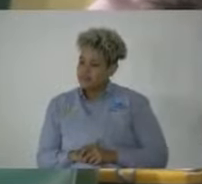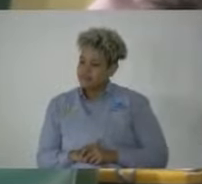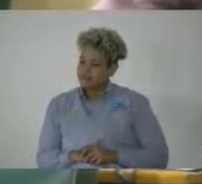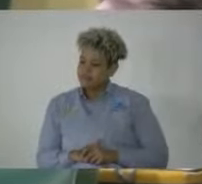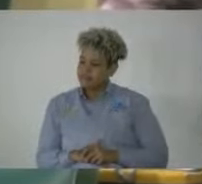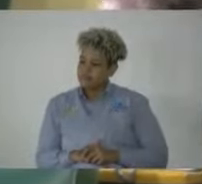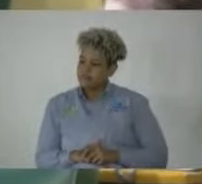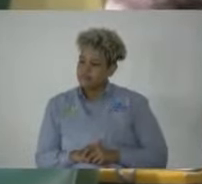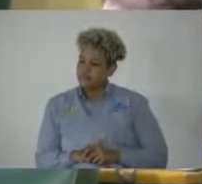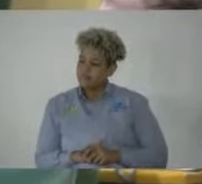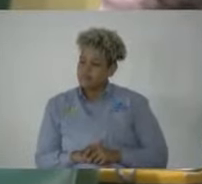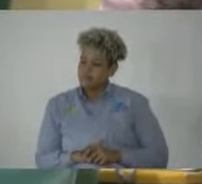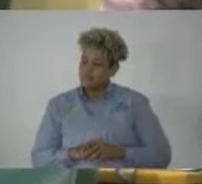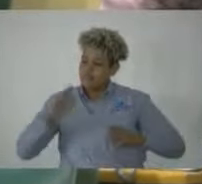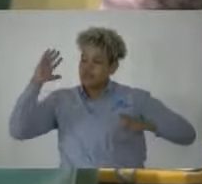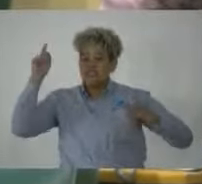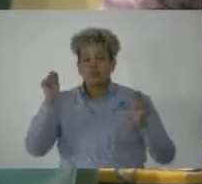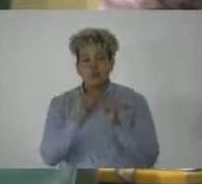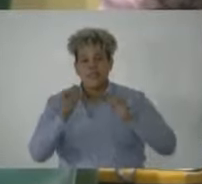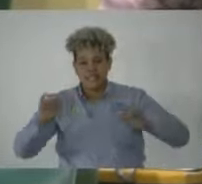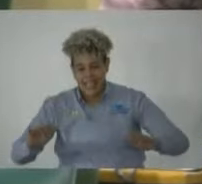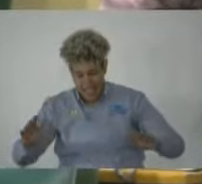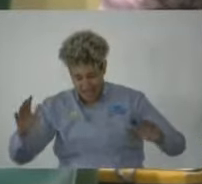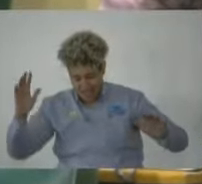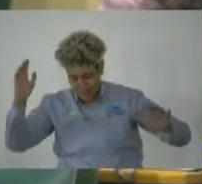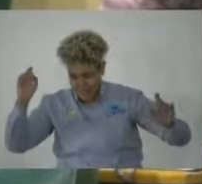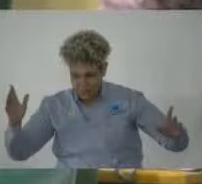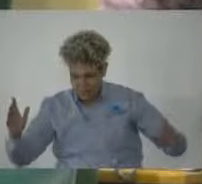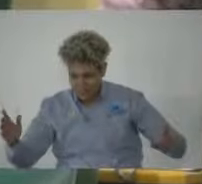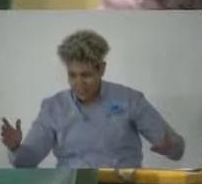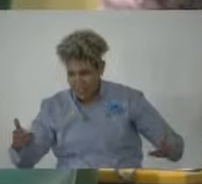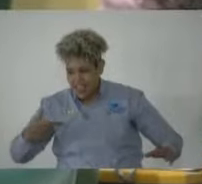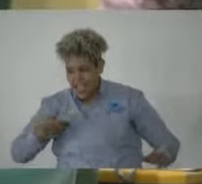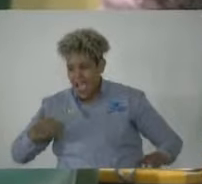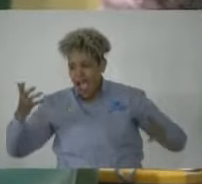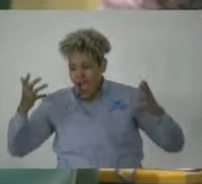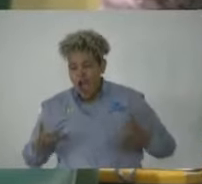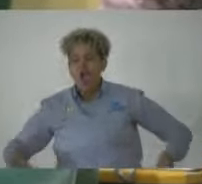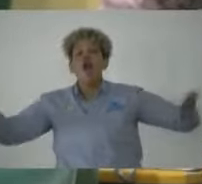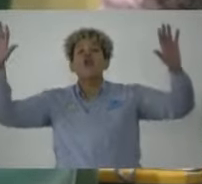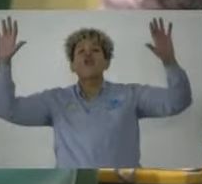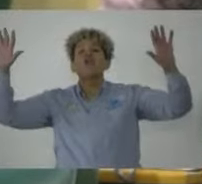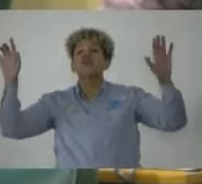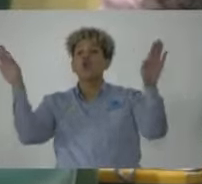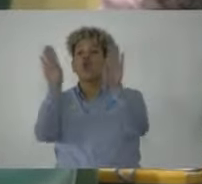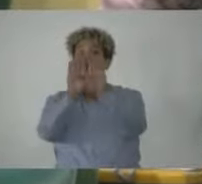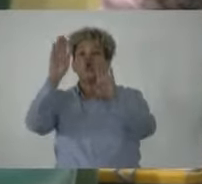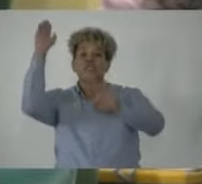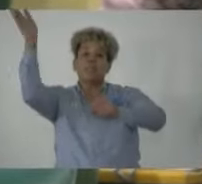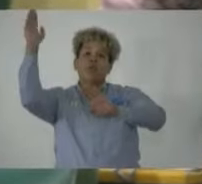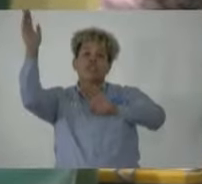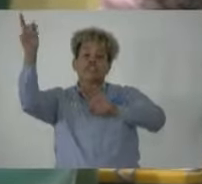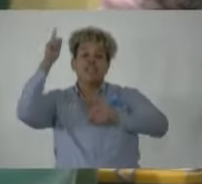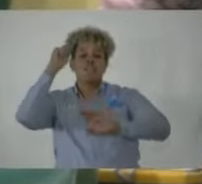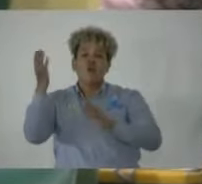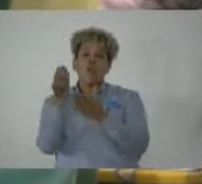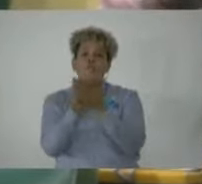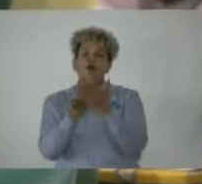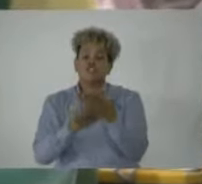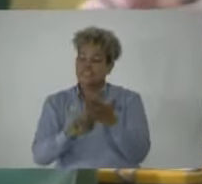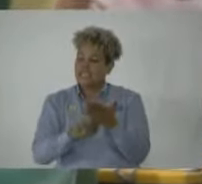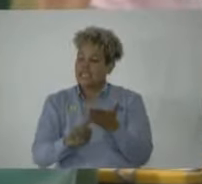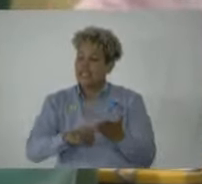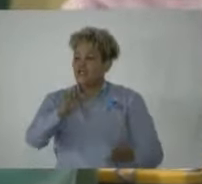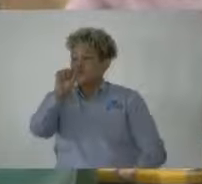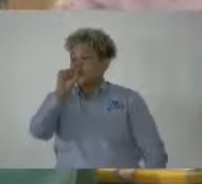And Mr. Speaker, with that, Mr. Speaker, I conclude the closing presentation to the budget debate